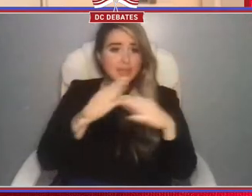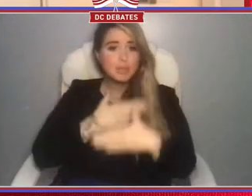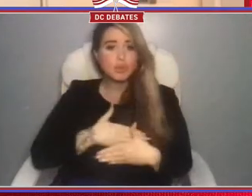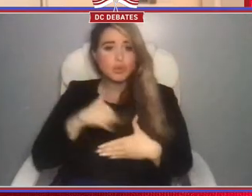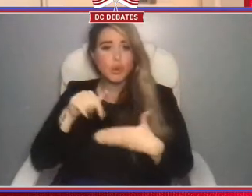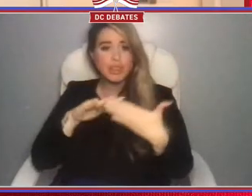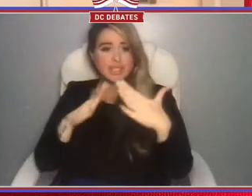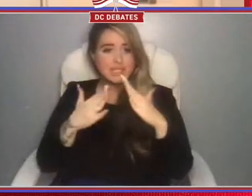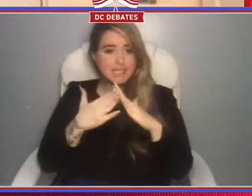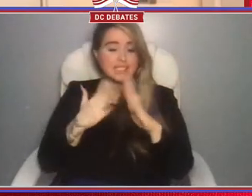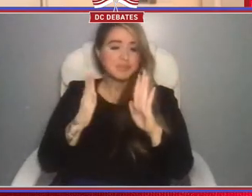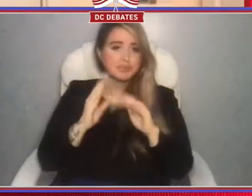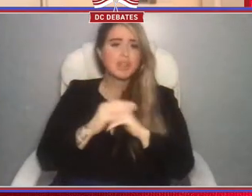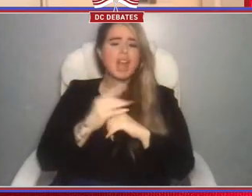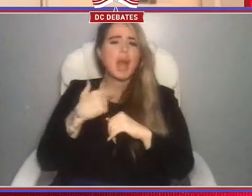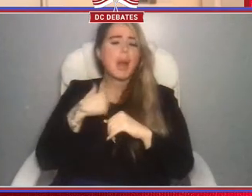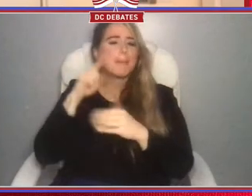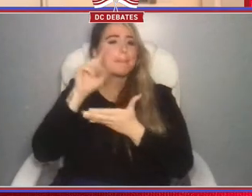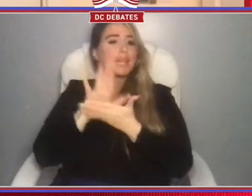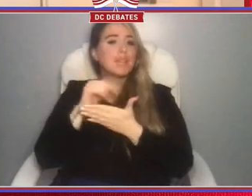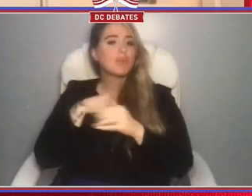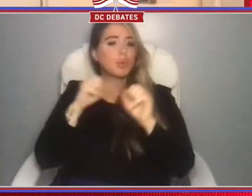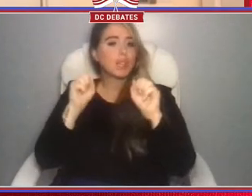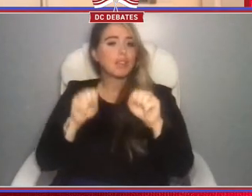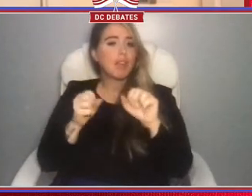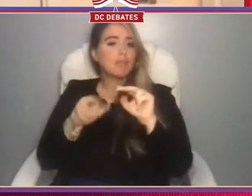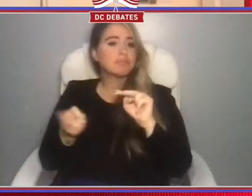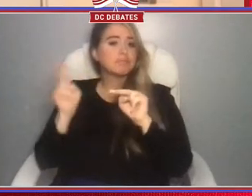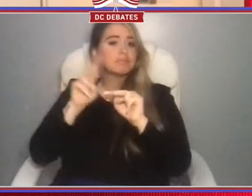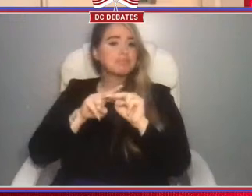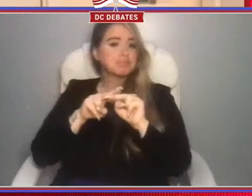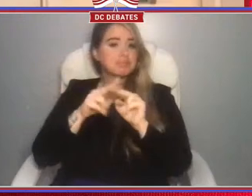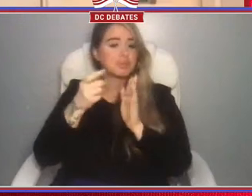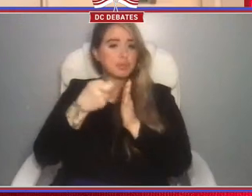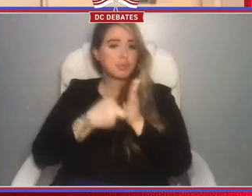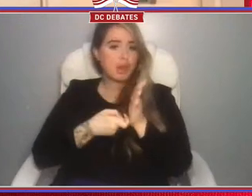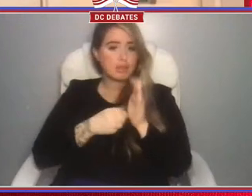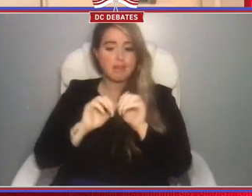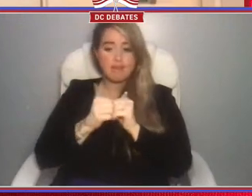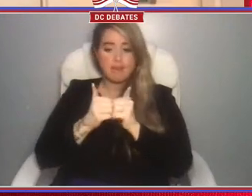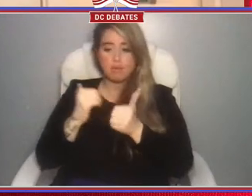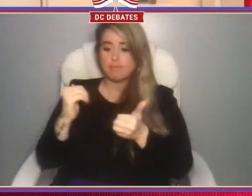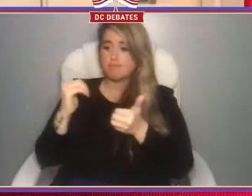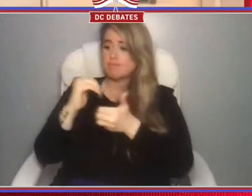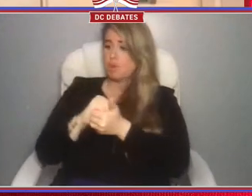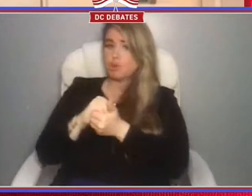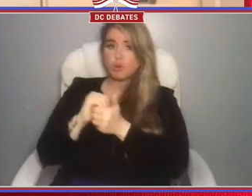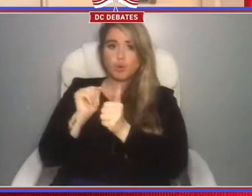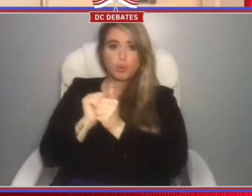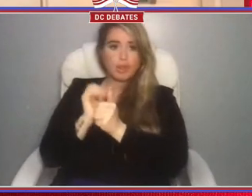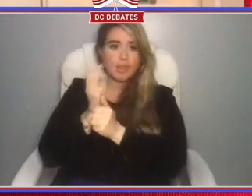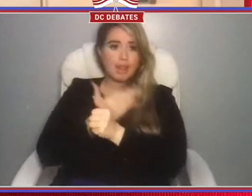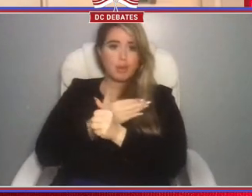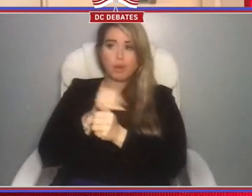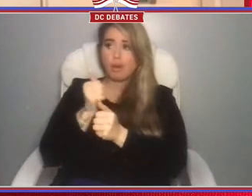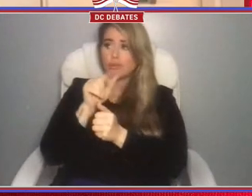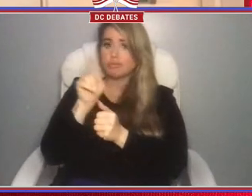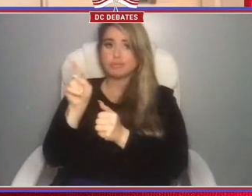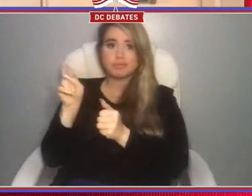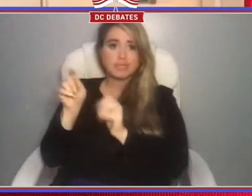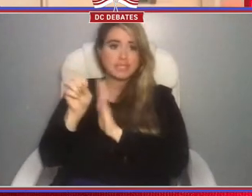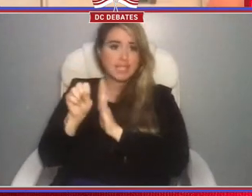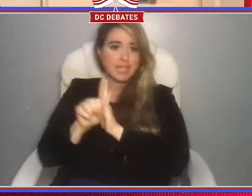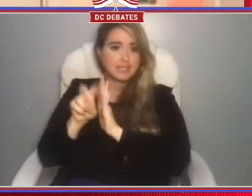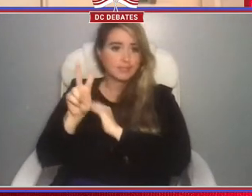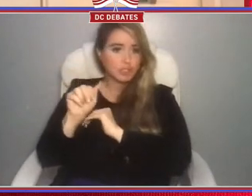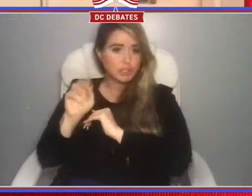that we can raise our fare by partnering, one, with our sister states and then the federal government. Of course, we